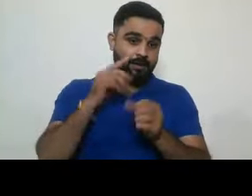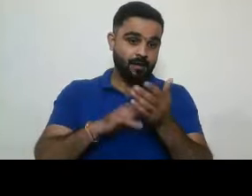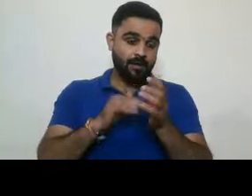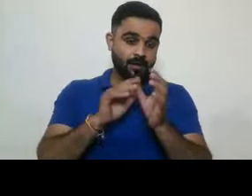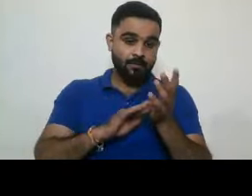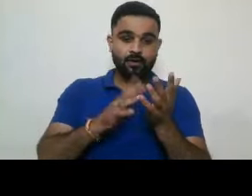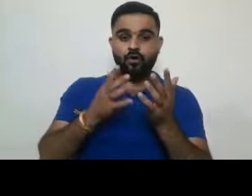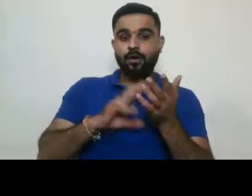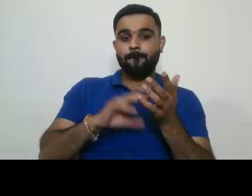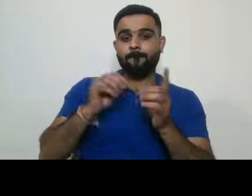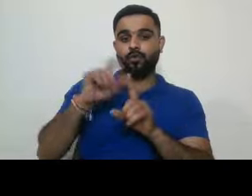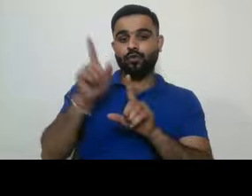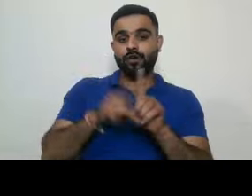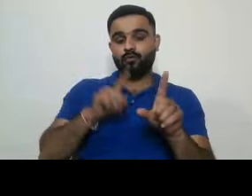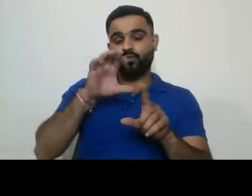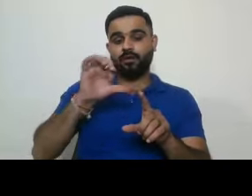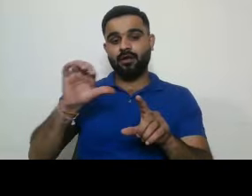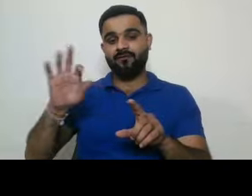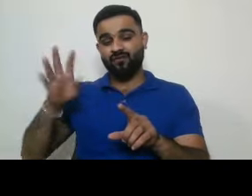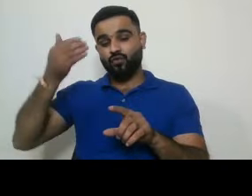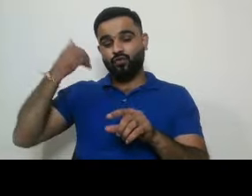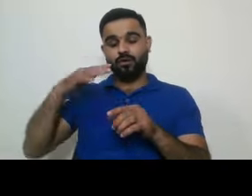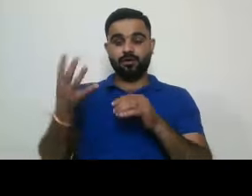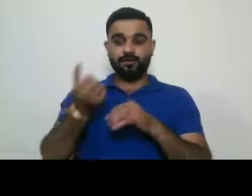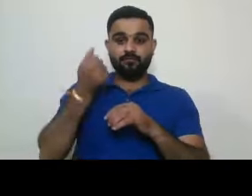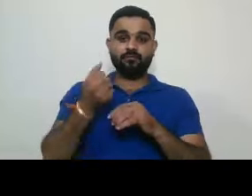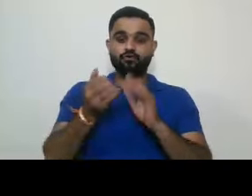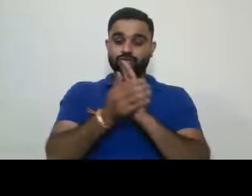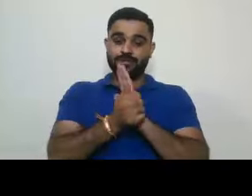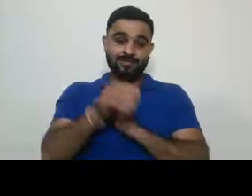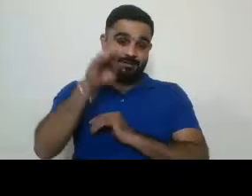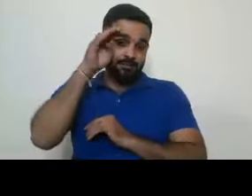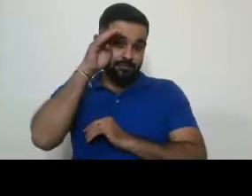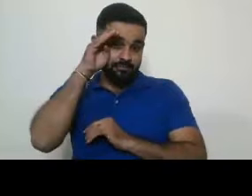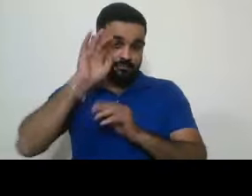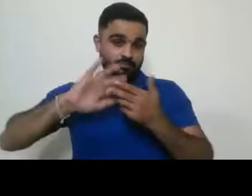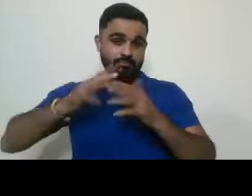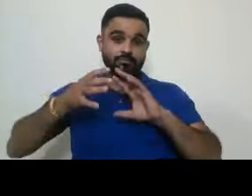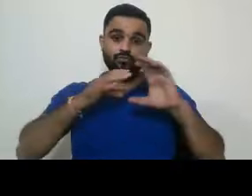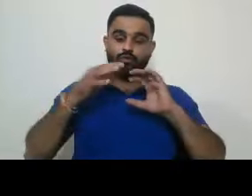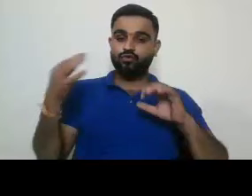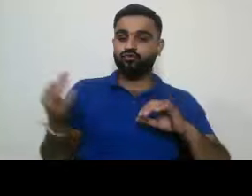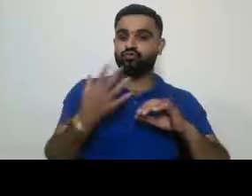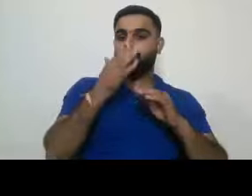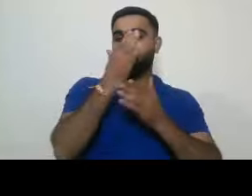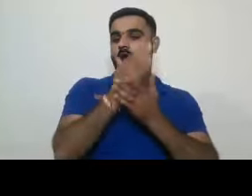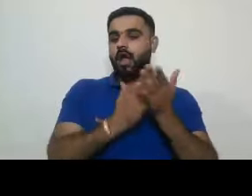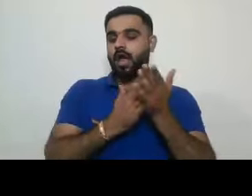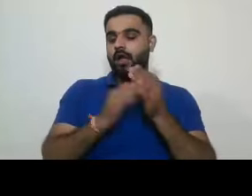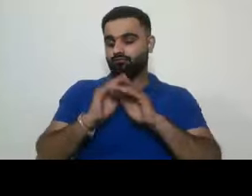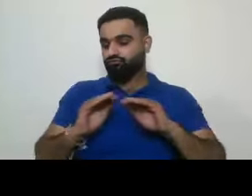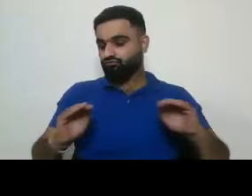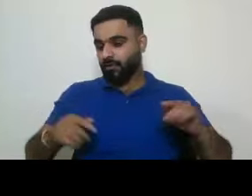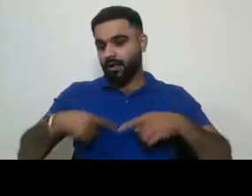underlines that listening is a fundamental skills in communication, occupying nearly half of a child's